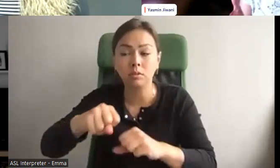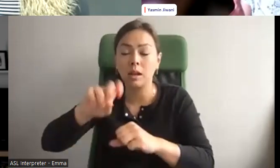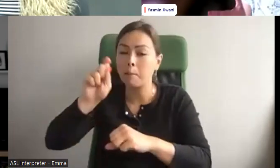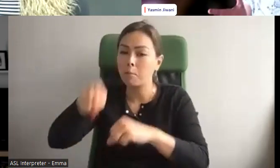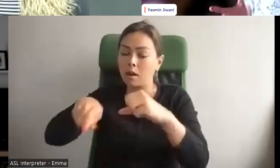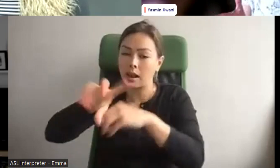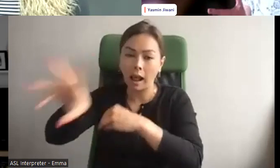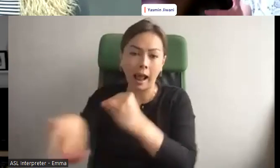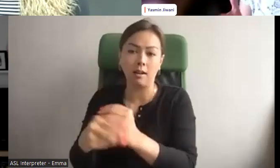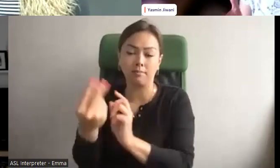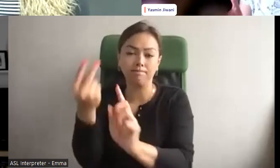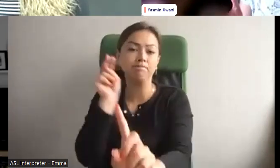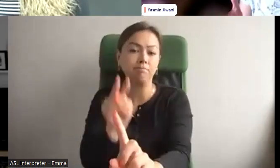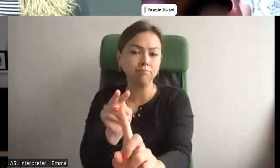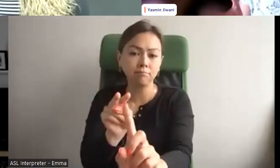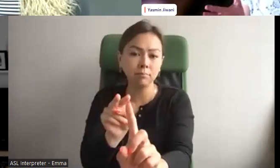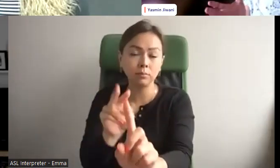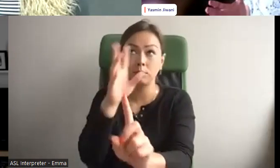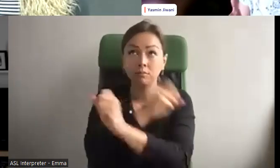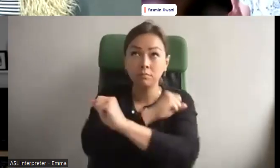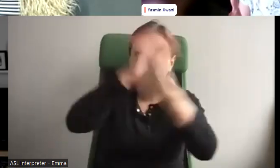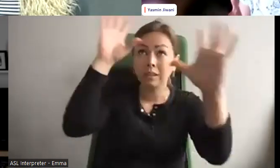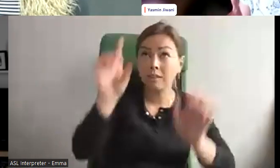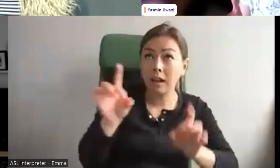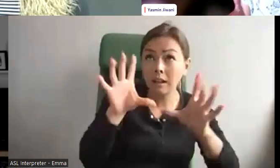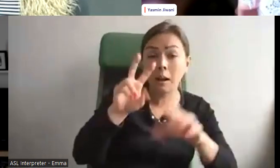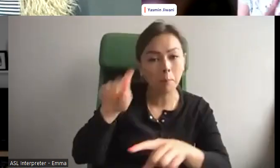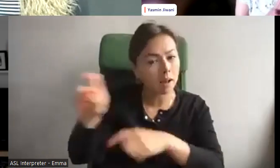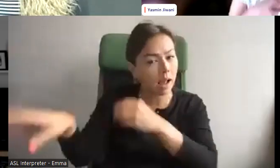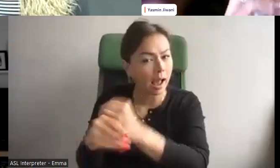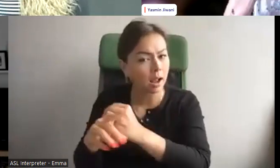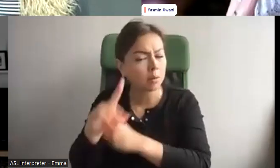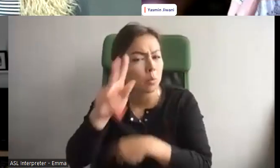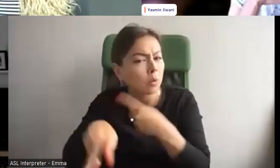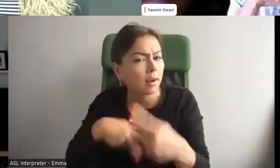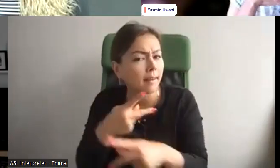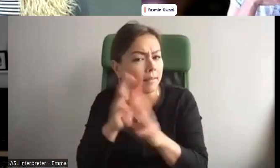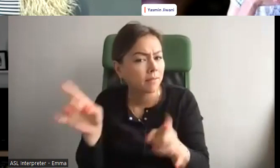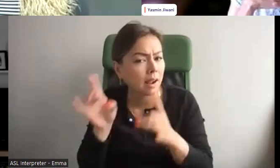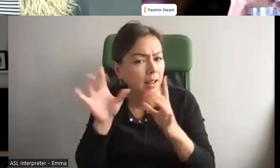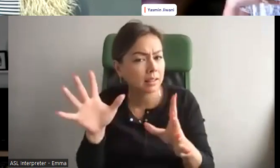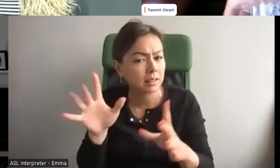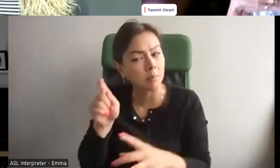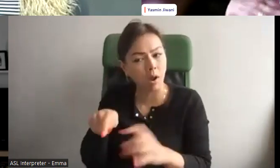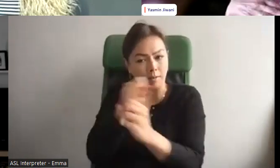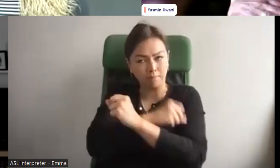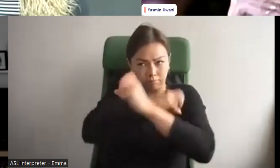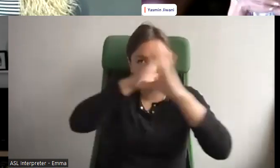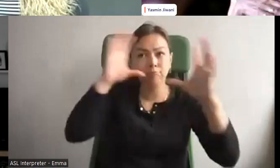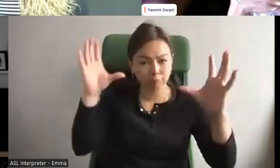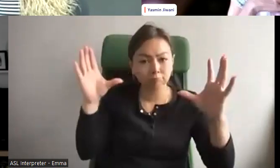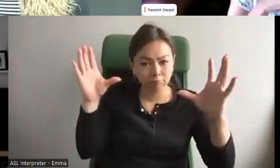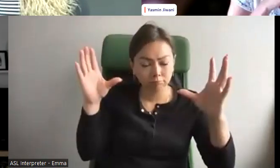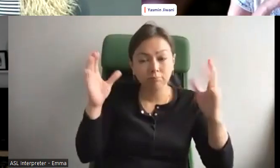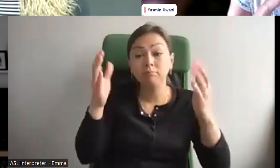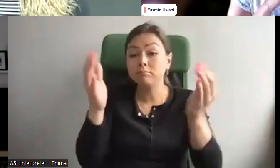to embrace when we think about violence. What kind of violence? The second thing is that in the patterns that